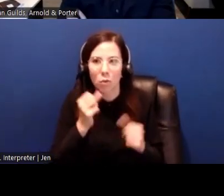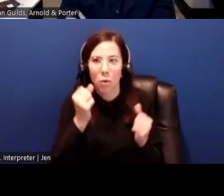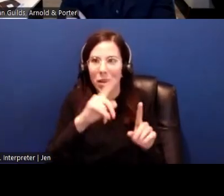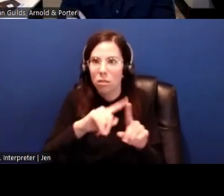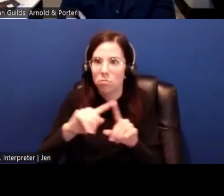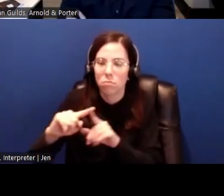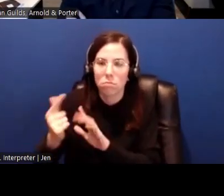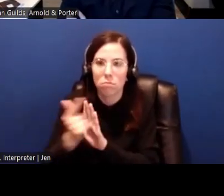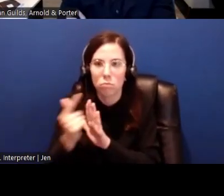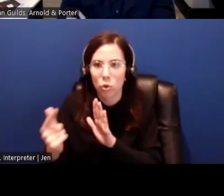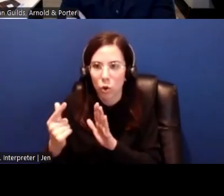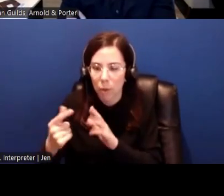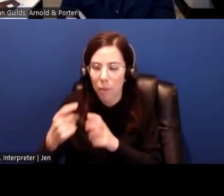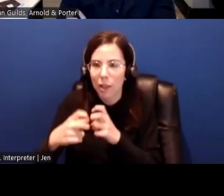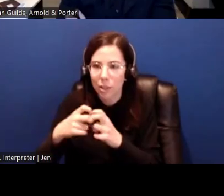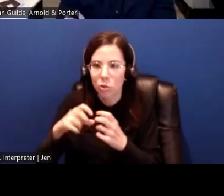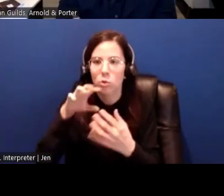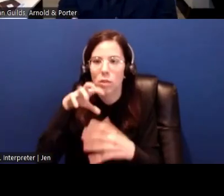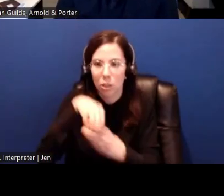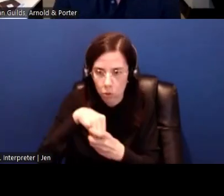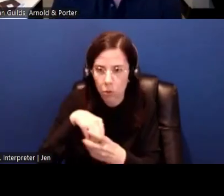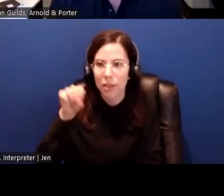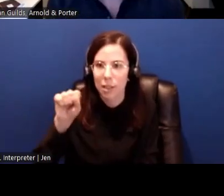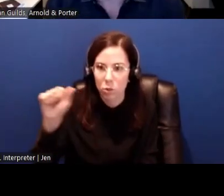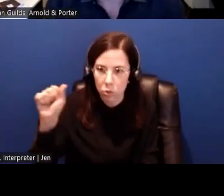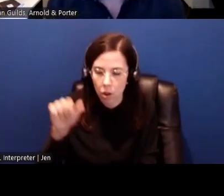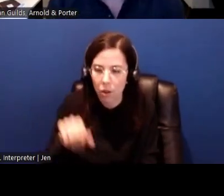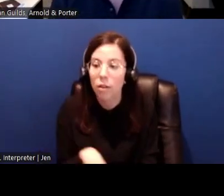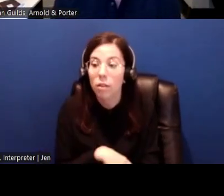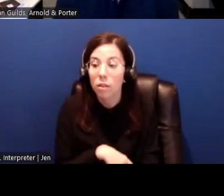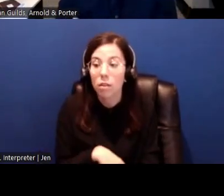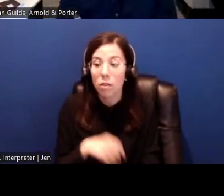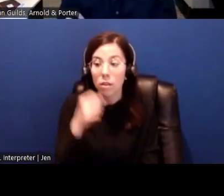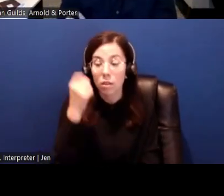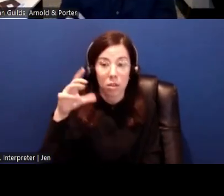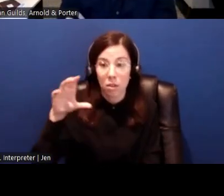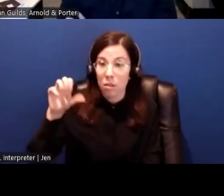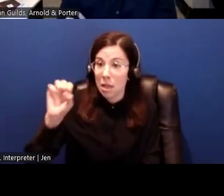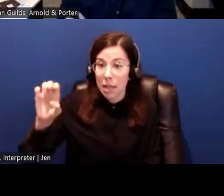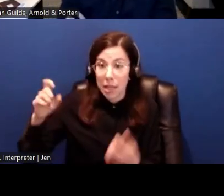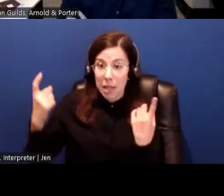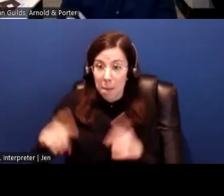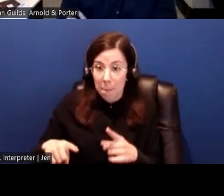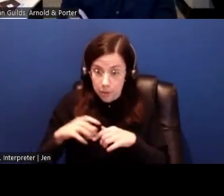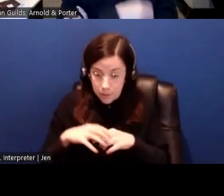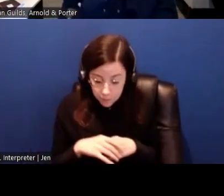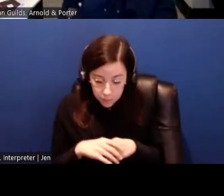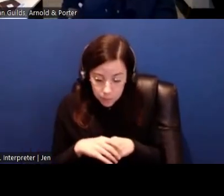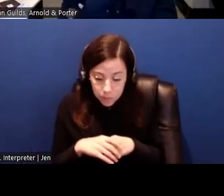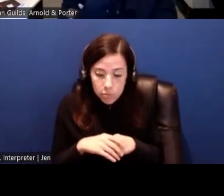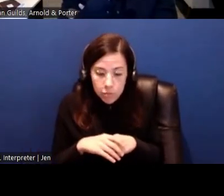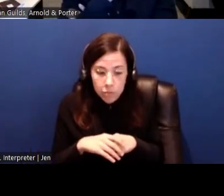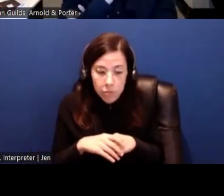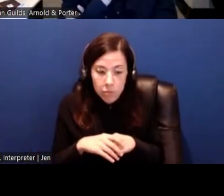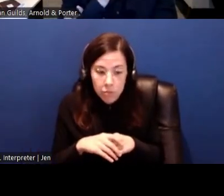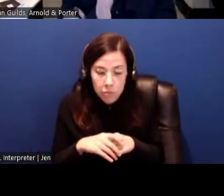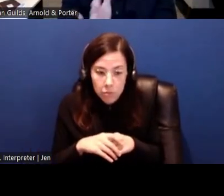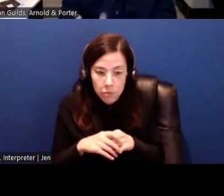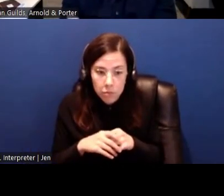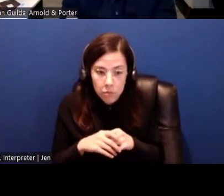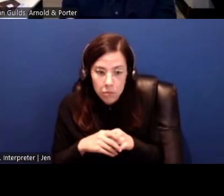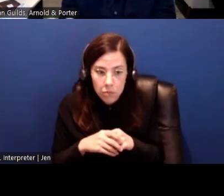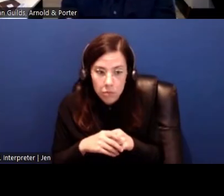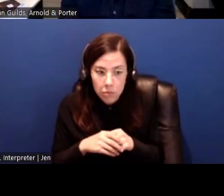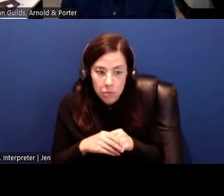issues, including sexual assault. When a case happens, when there's a civilian, when the